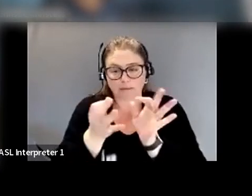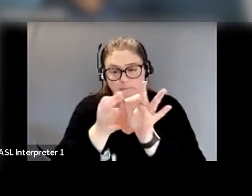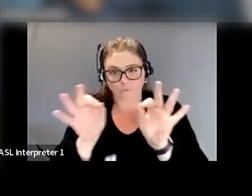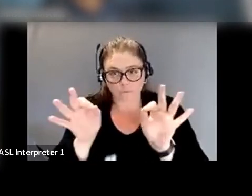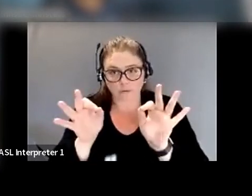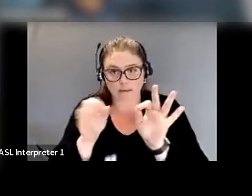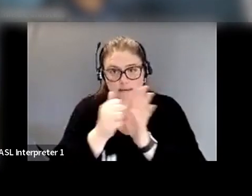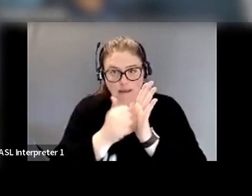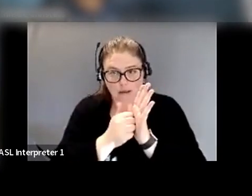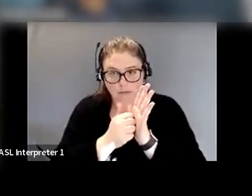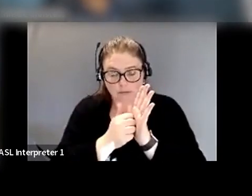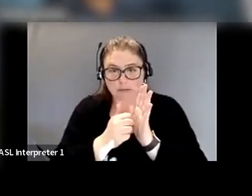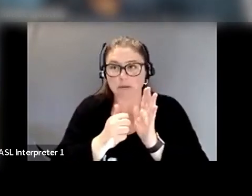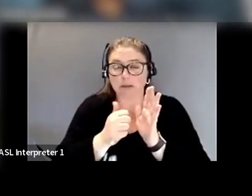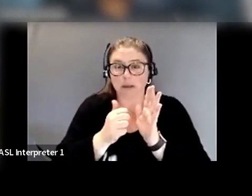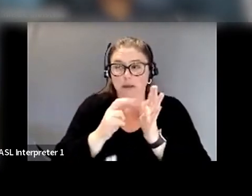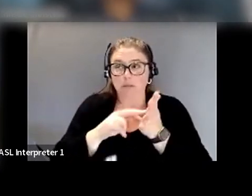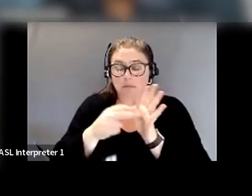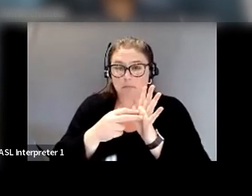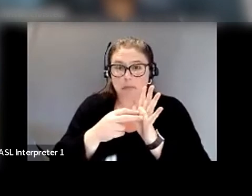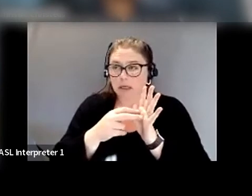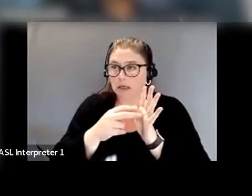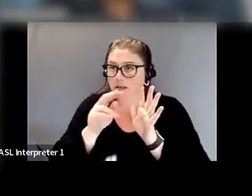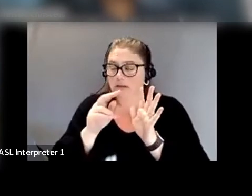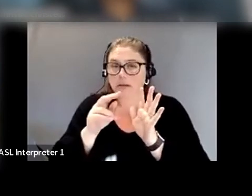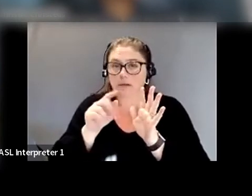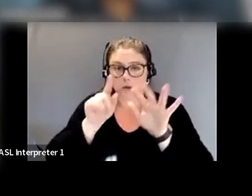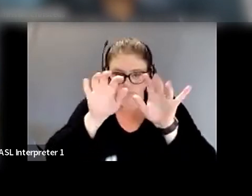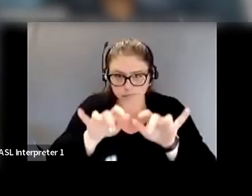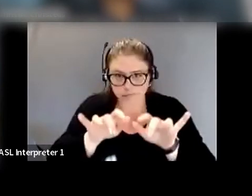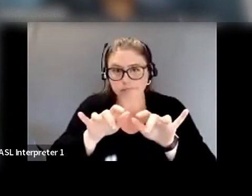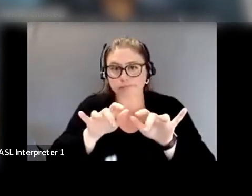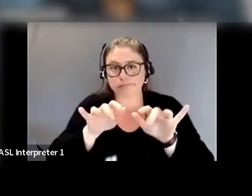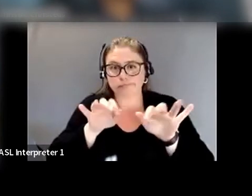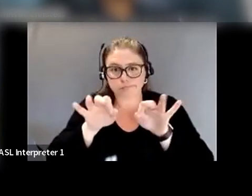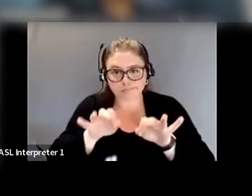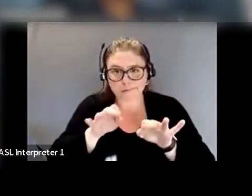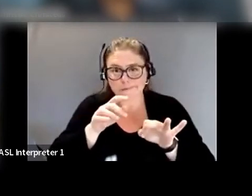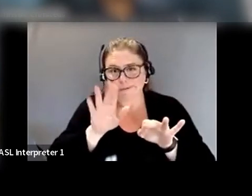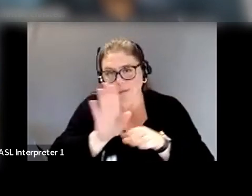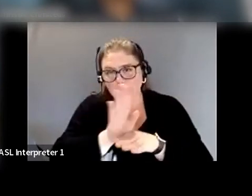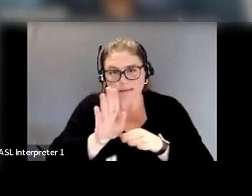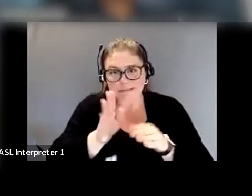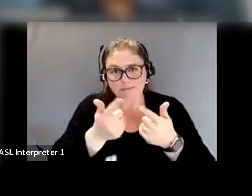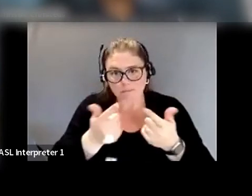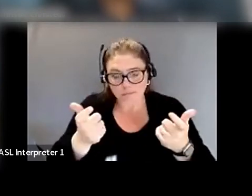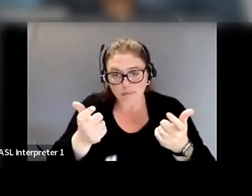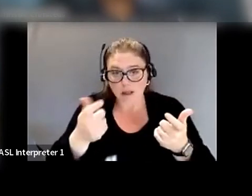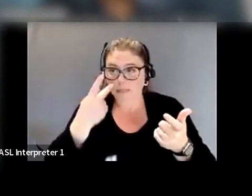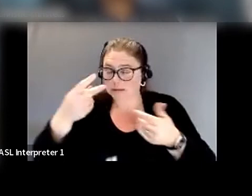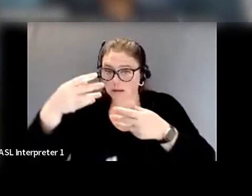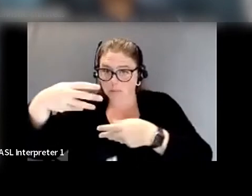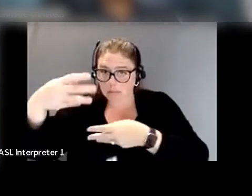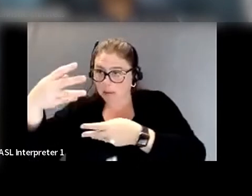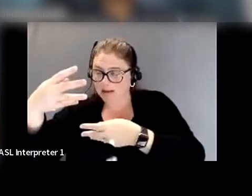eligible funding opportunities for your business. So everything that you match with once you sign up is actually going to be specific to your business. Now, it